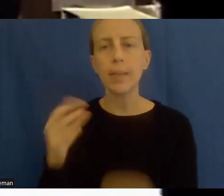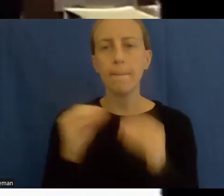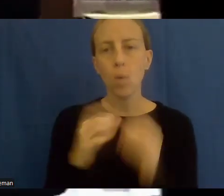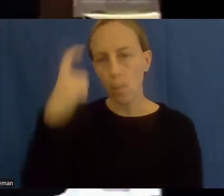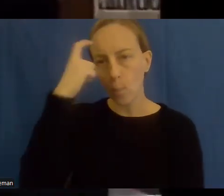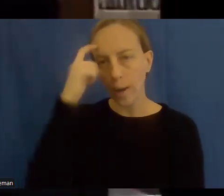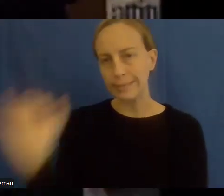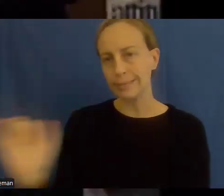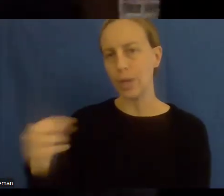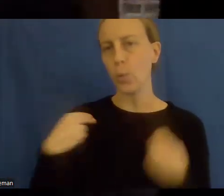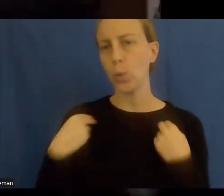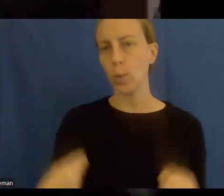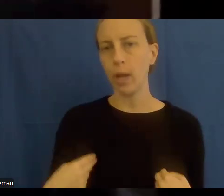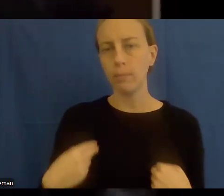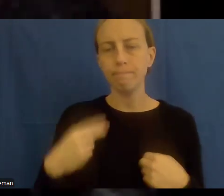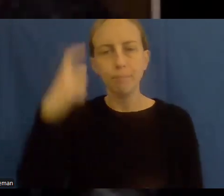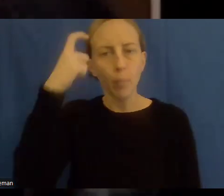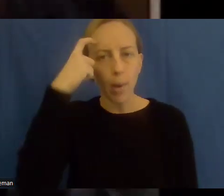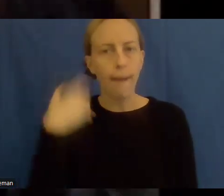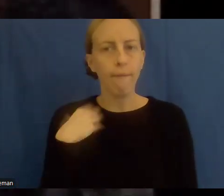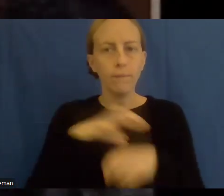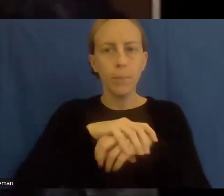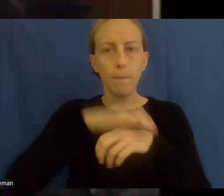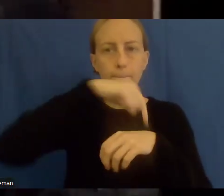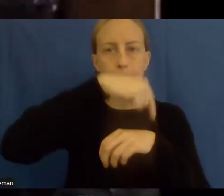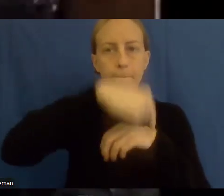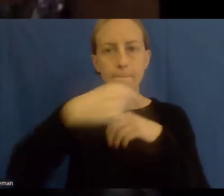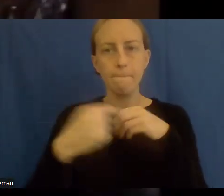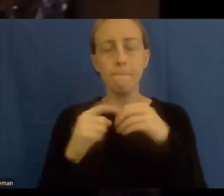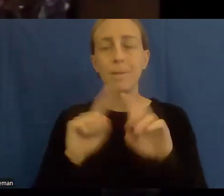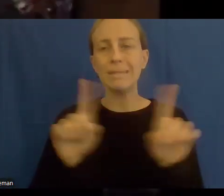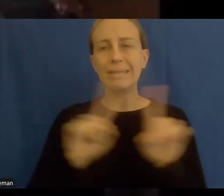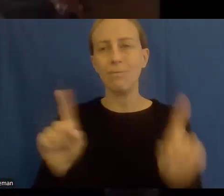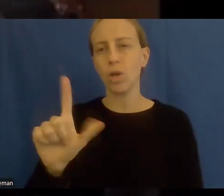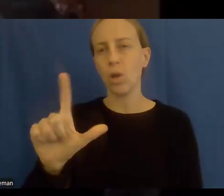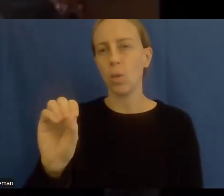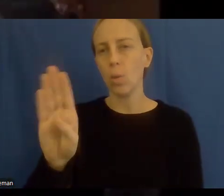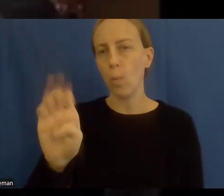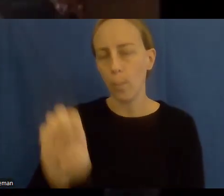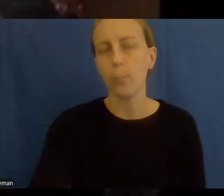What we are dealing with here are simply some clusters of nerve cells.